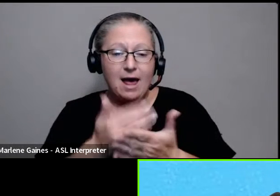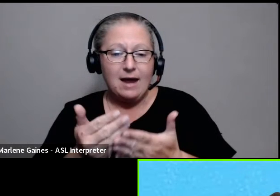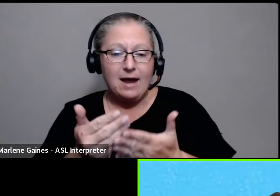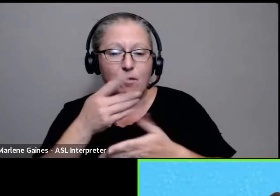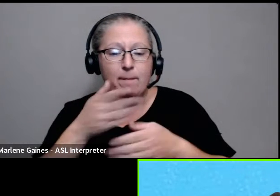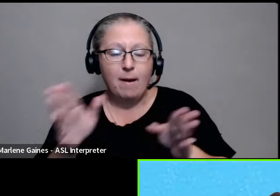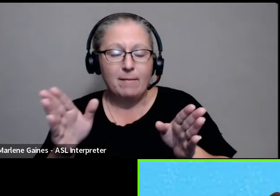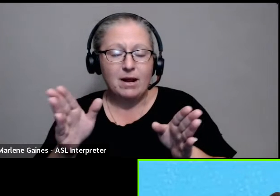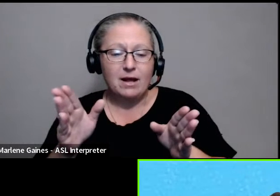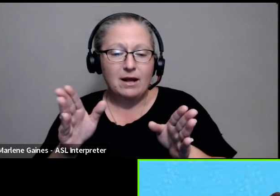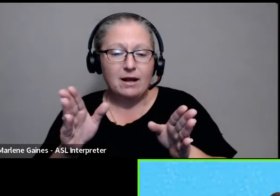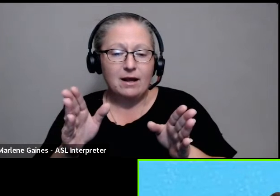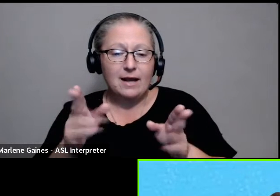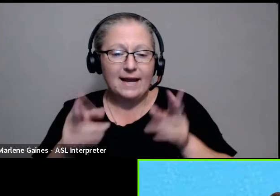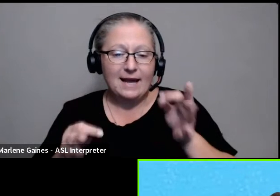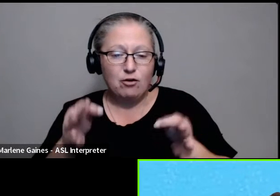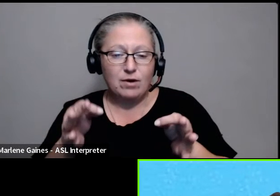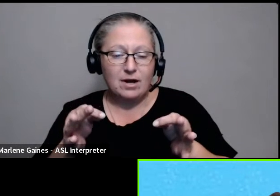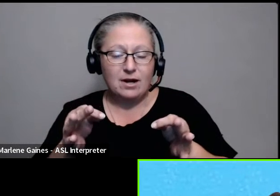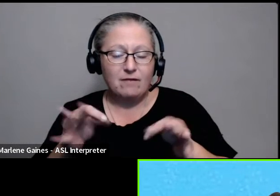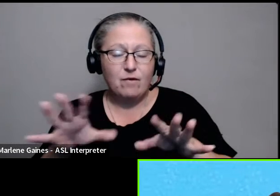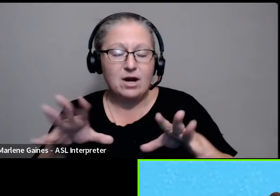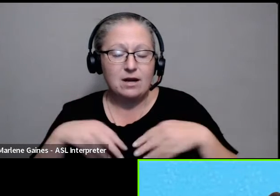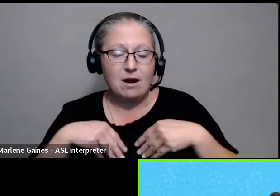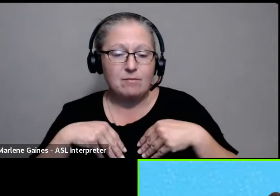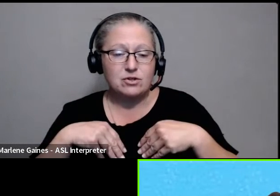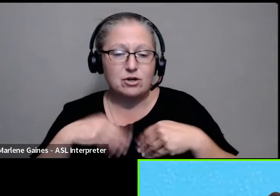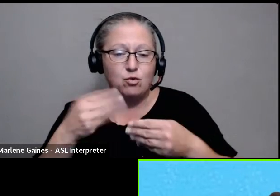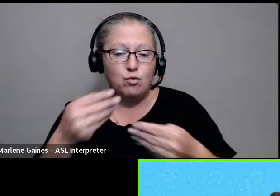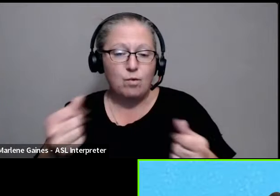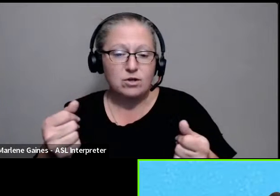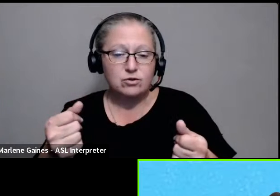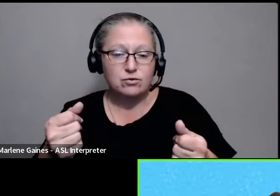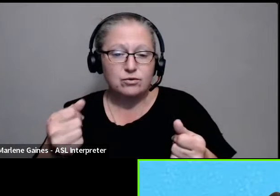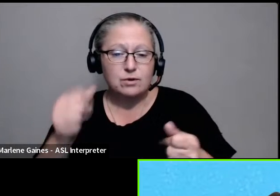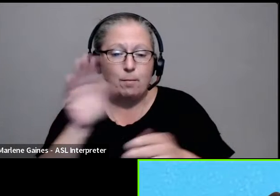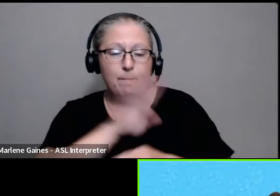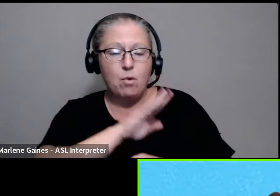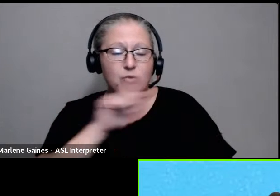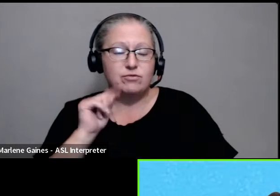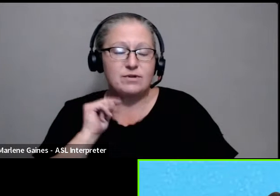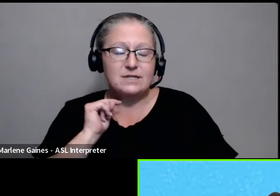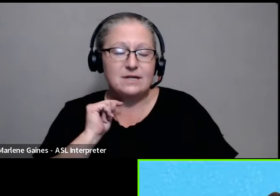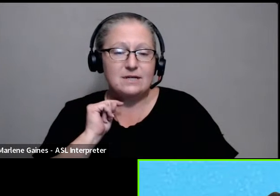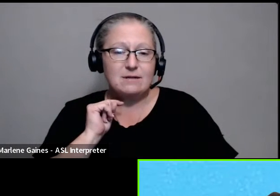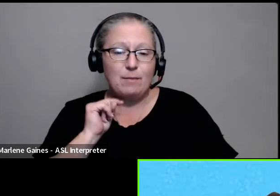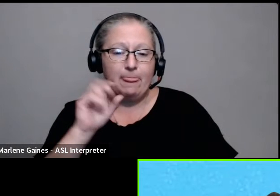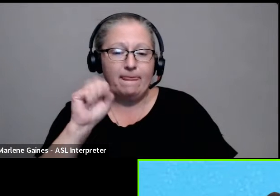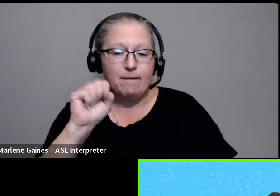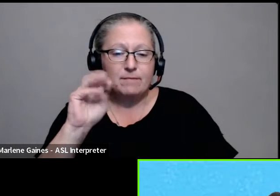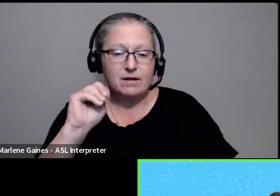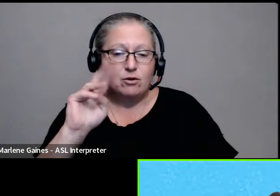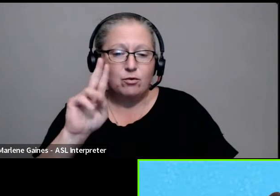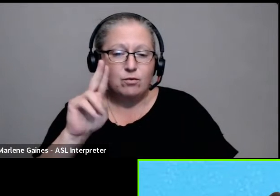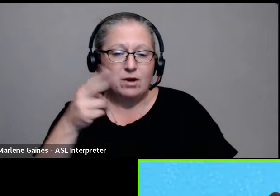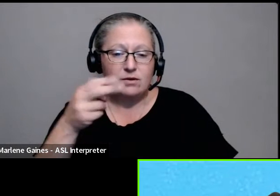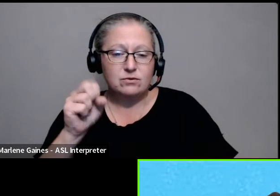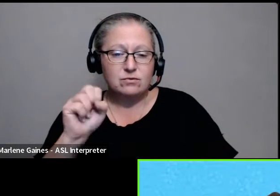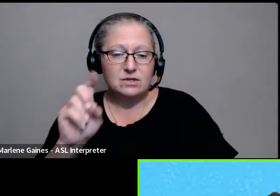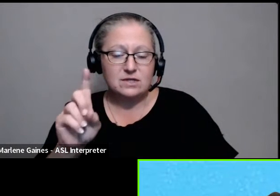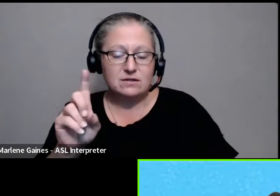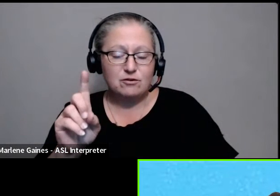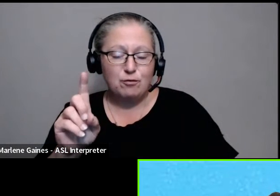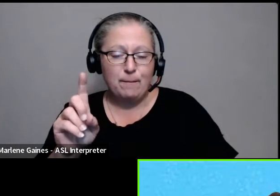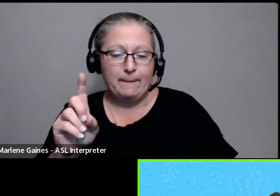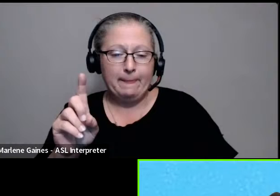public hearing. Public hearing for adoption of a resolution of the Board of Trustees of San Mateo Union High School